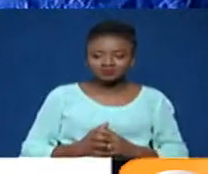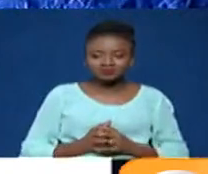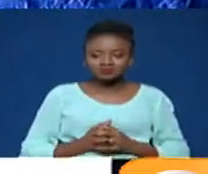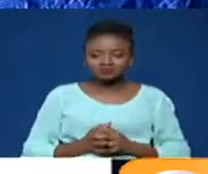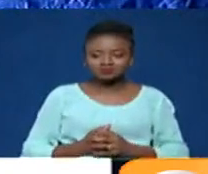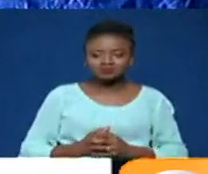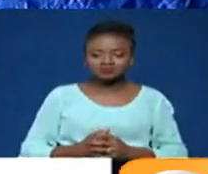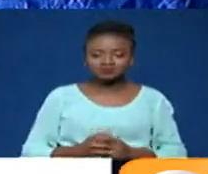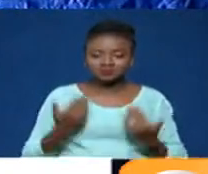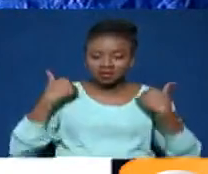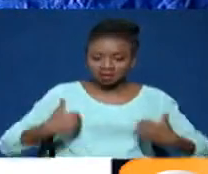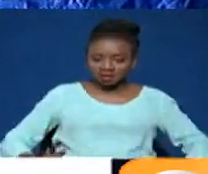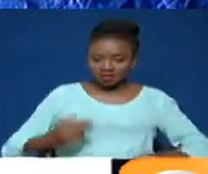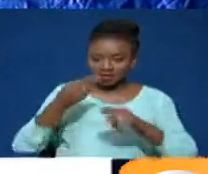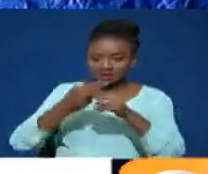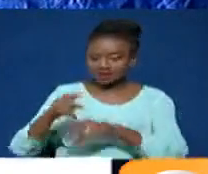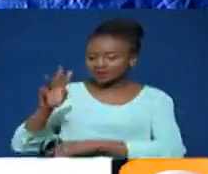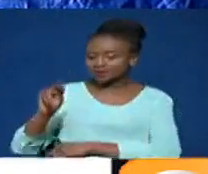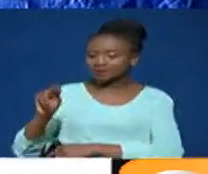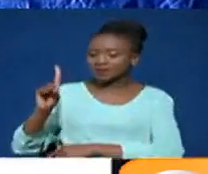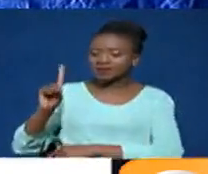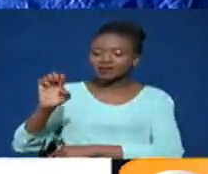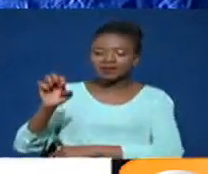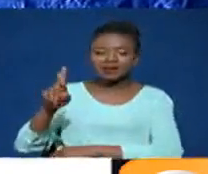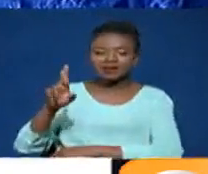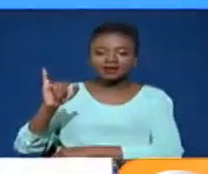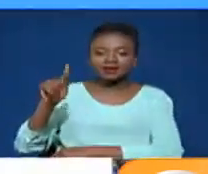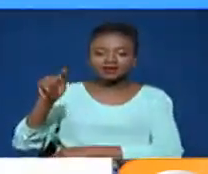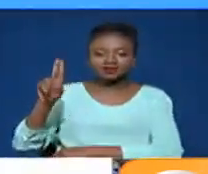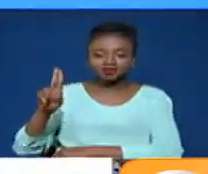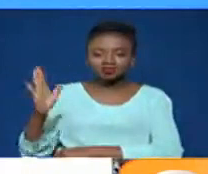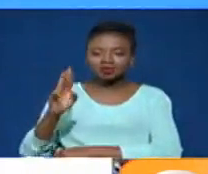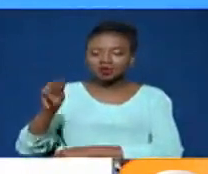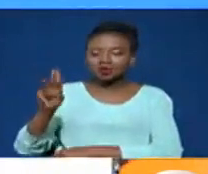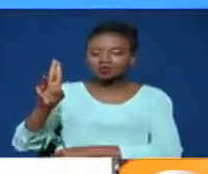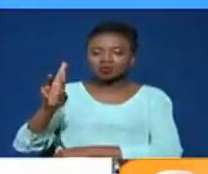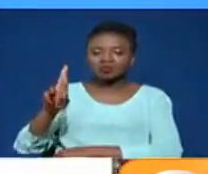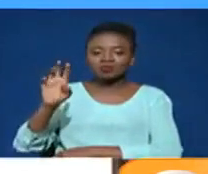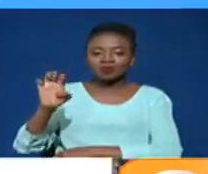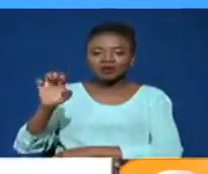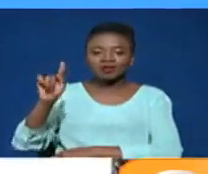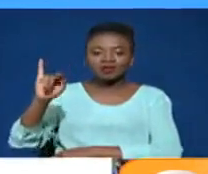Mimi ni Ndiritu Muriithi na mwenzangu ni Mheshimiwa Junet Mohamed.